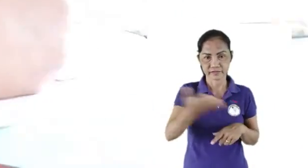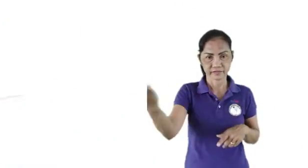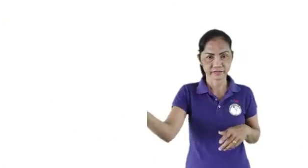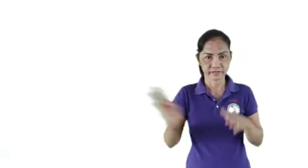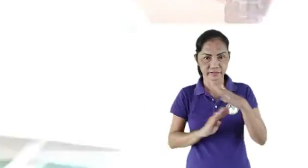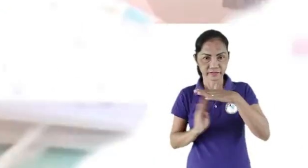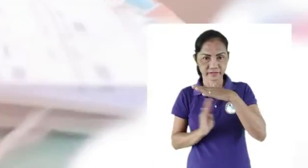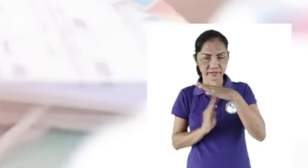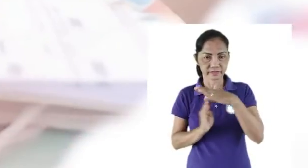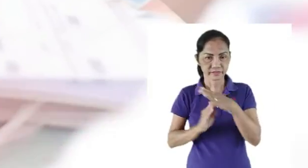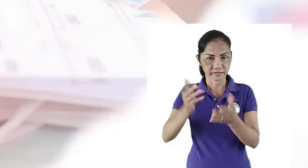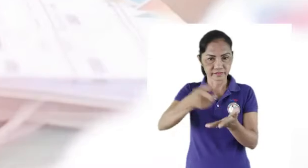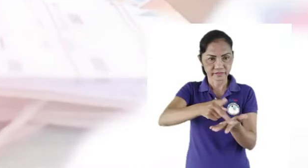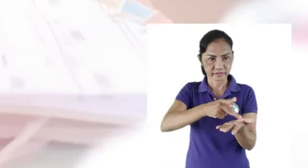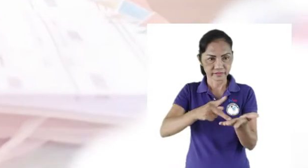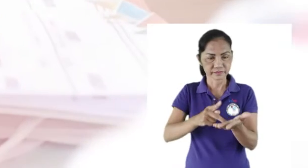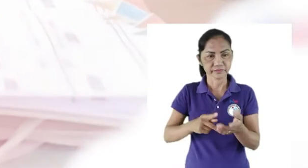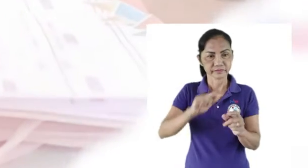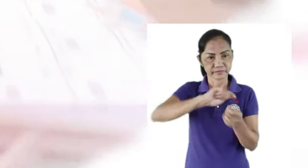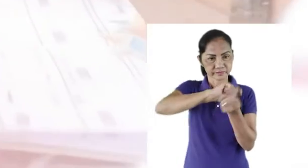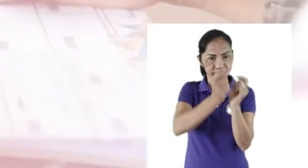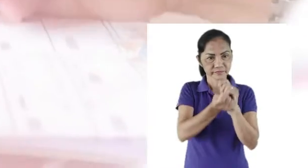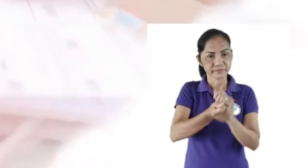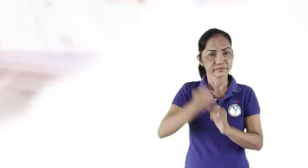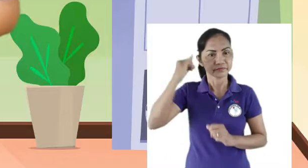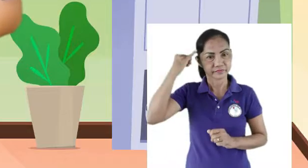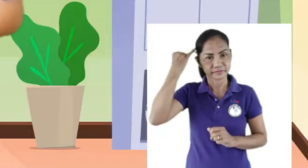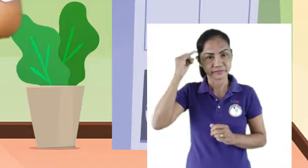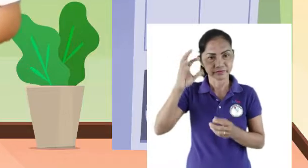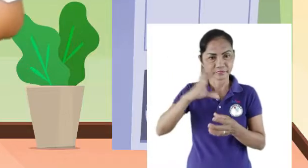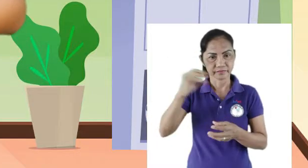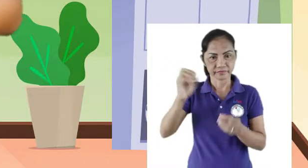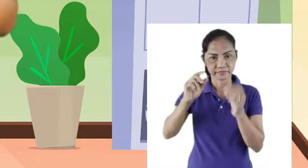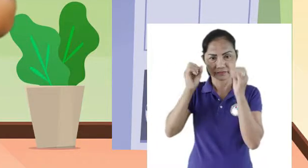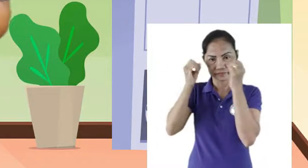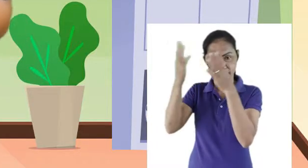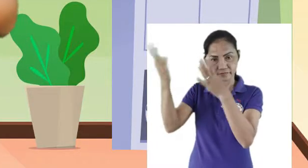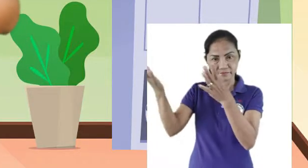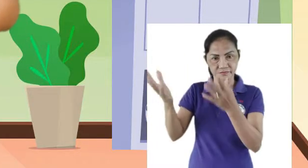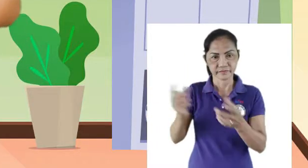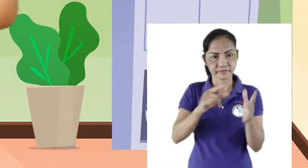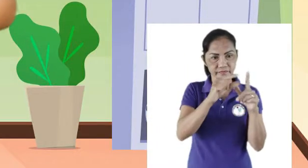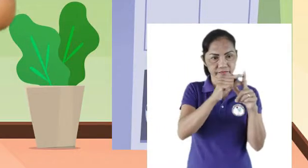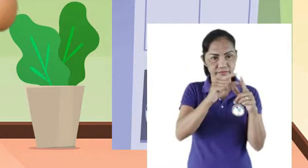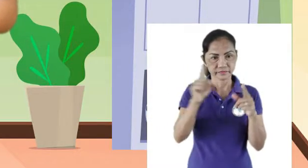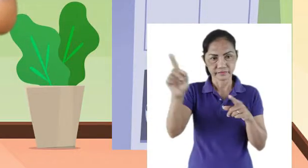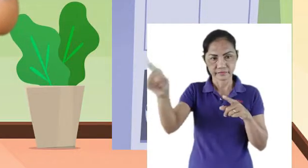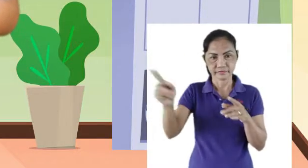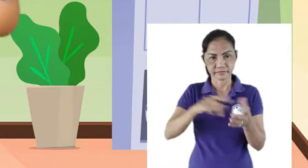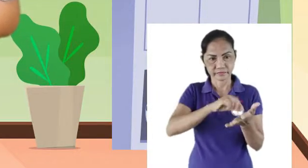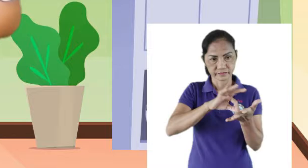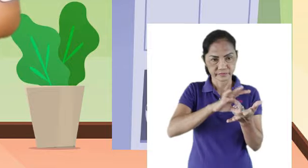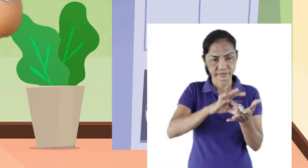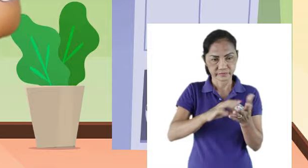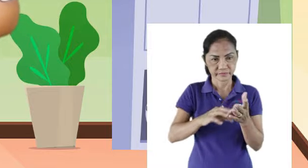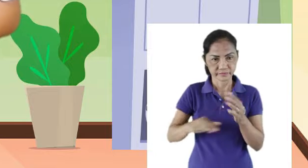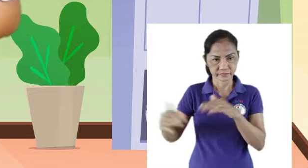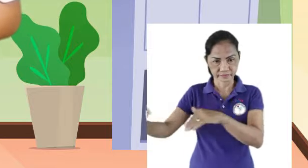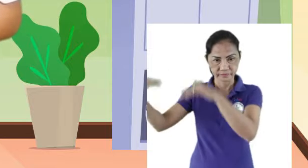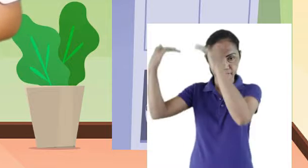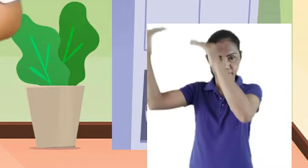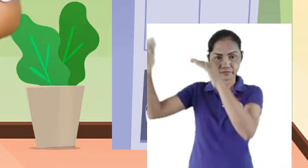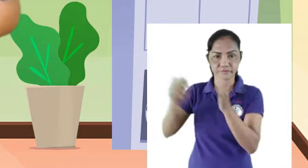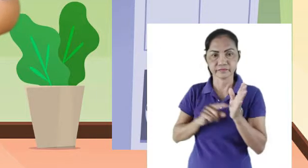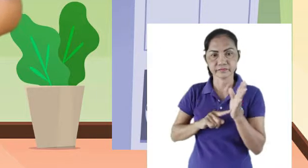basic kernel of transmitting ideas and information. The words you employ in your writing ultimately reveal your tone